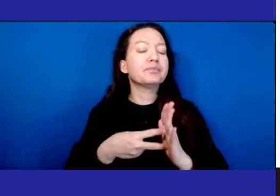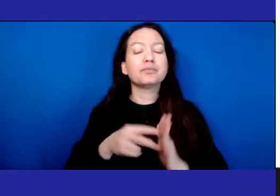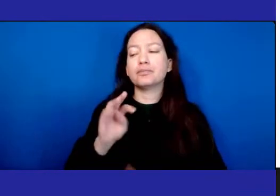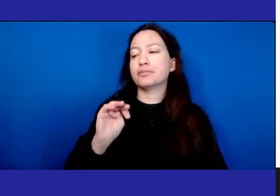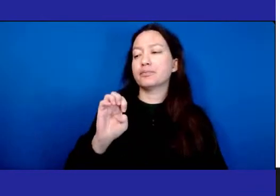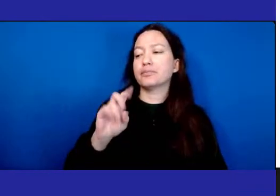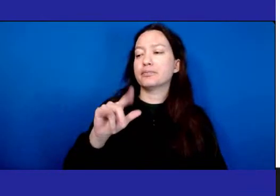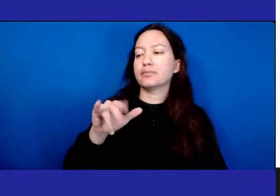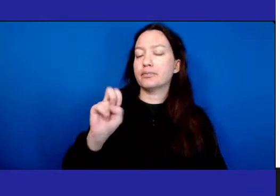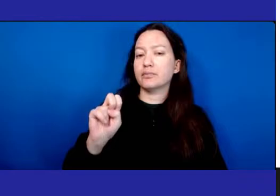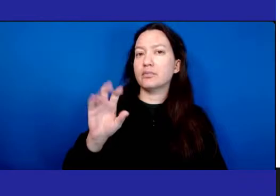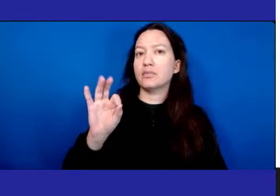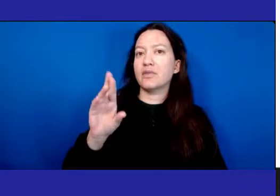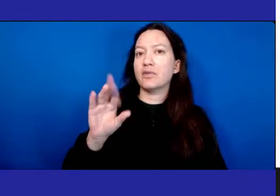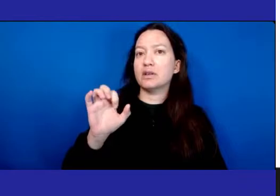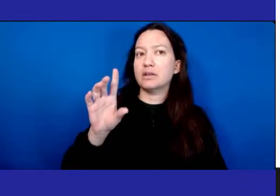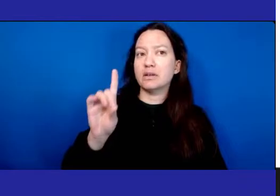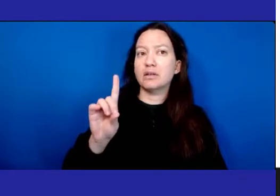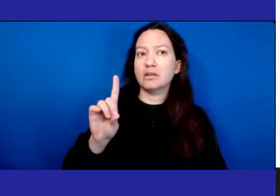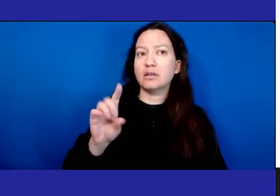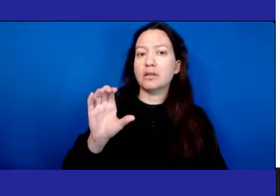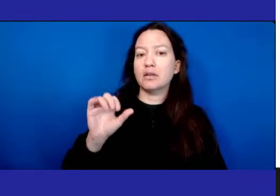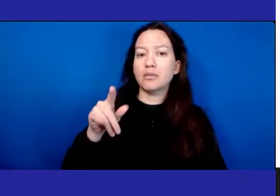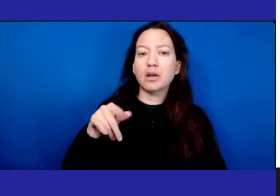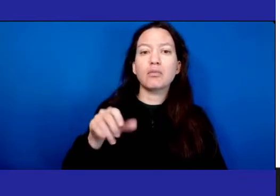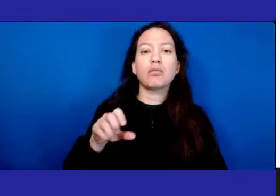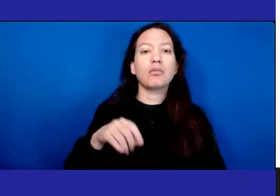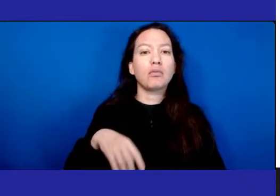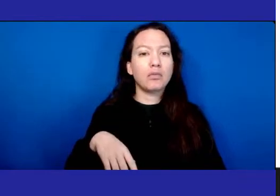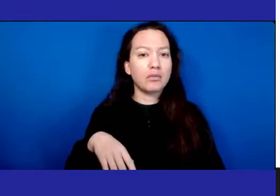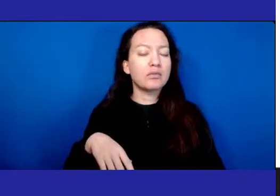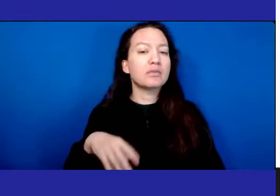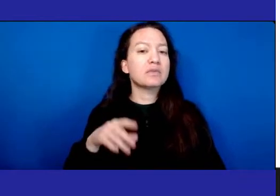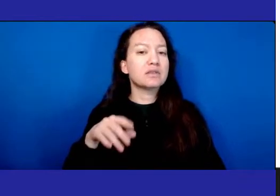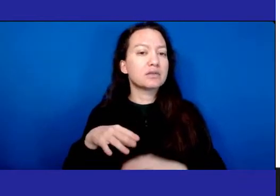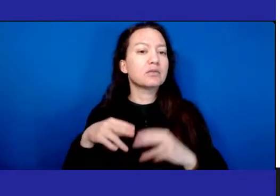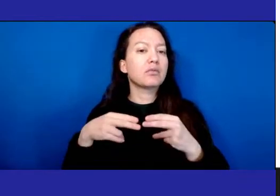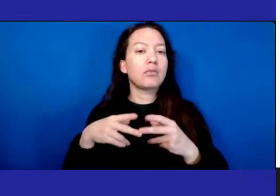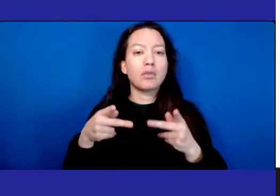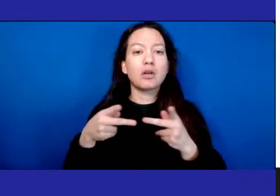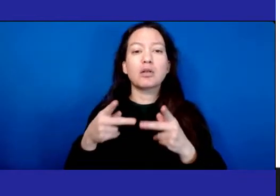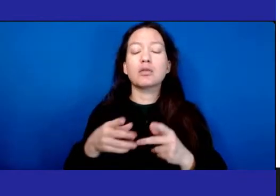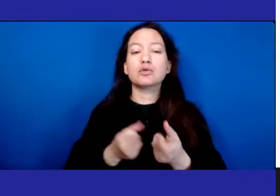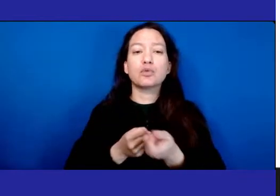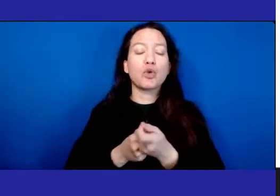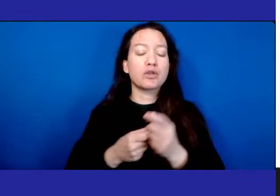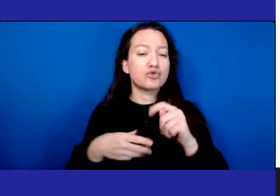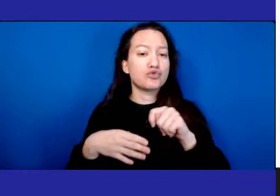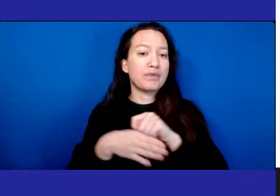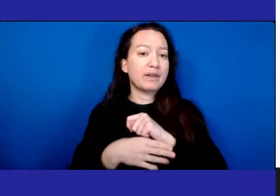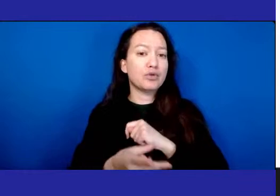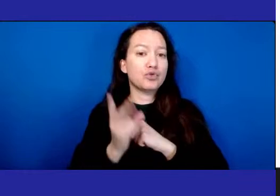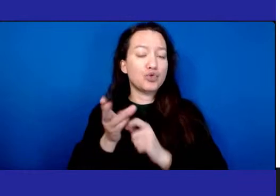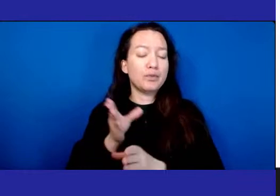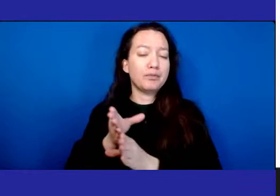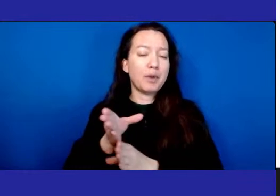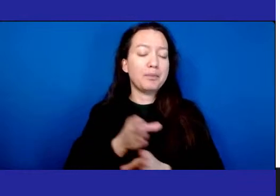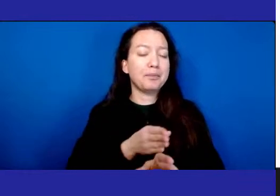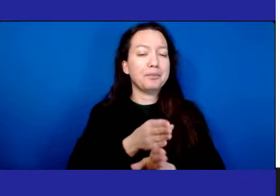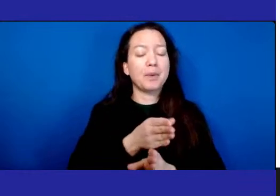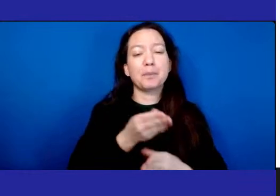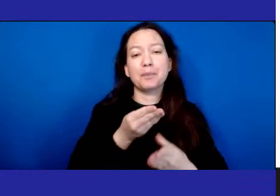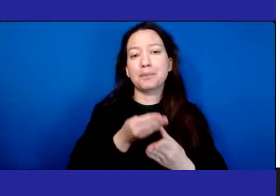slots. Medicare supports training through two funding streams: direct